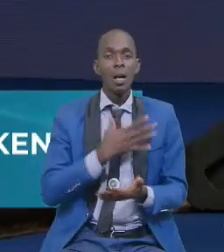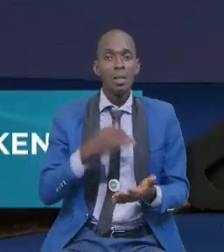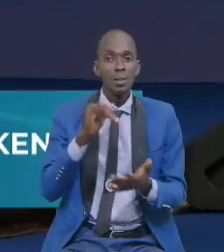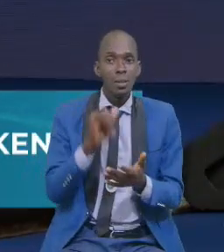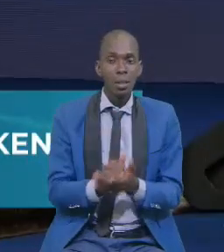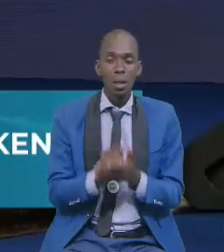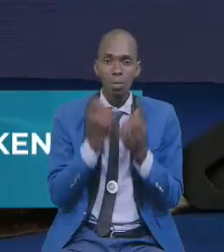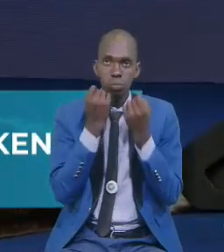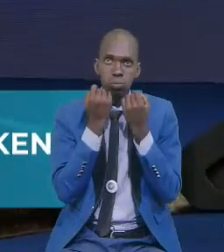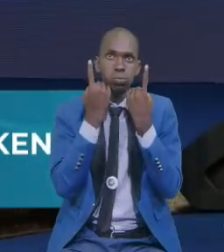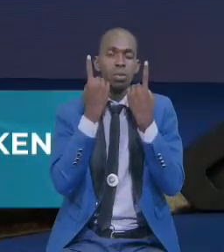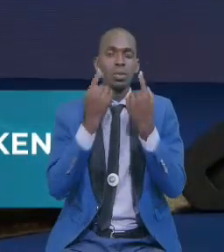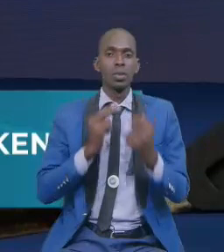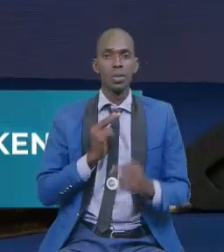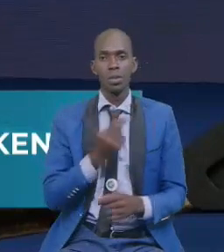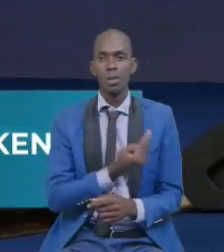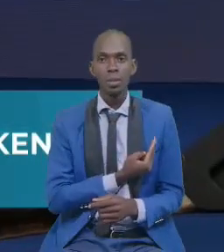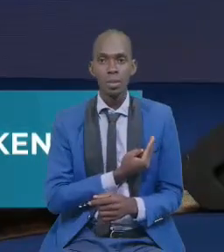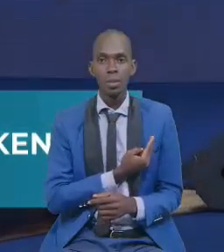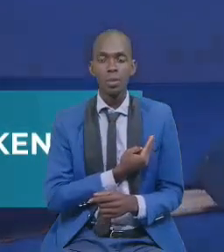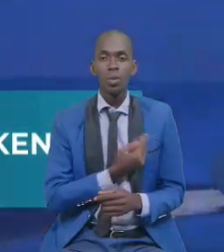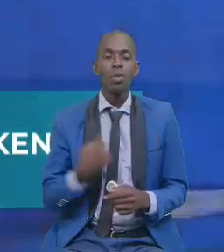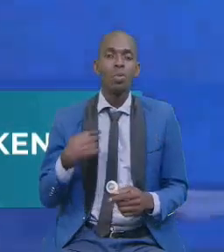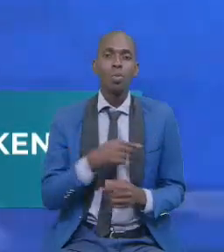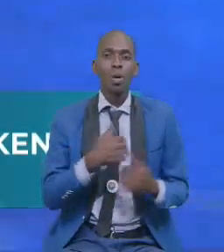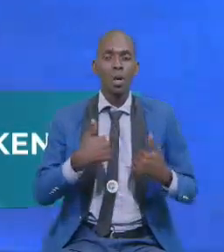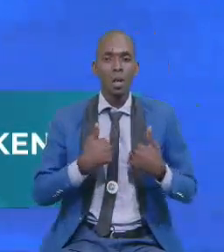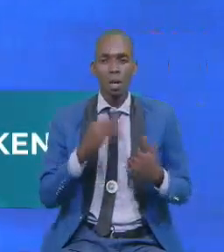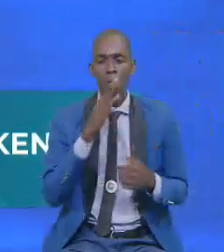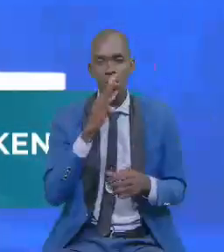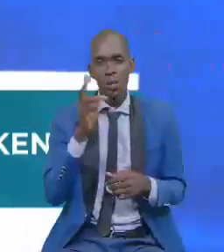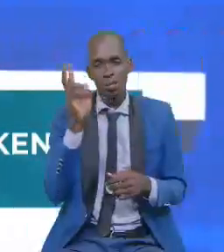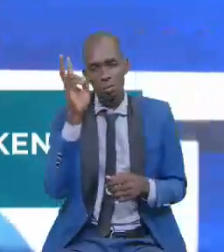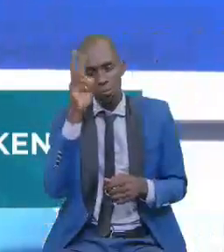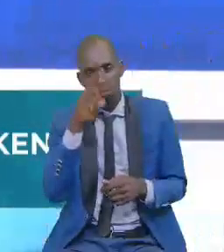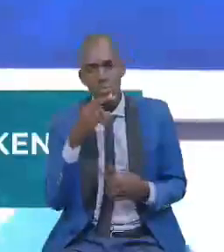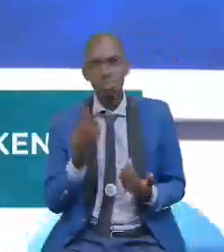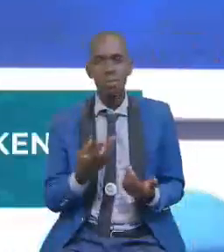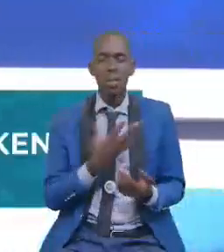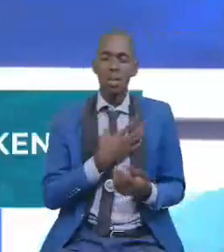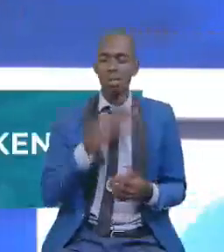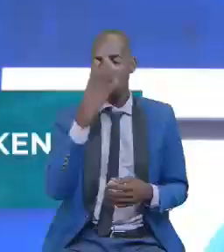awakens us. We had been dormant and dull and sleepy.